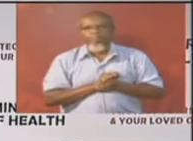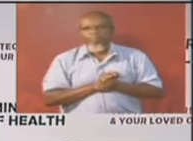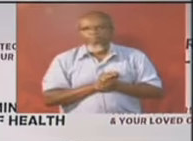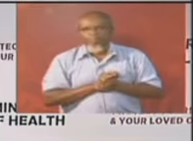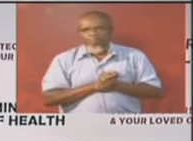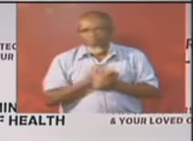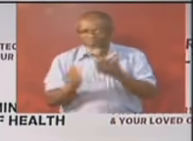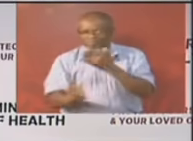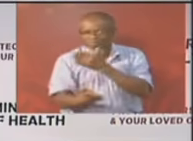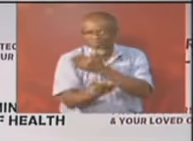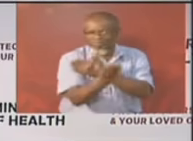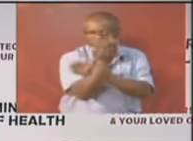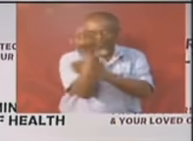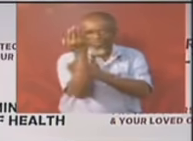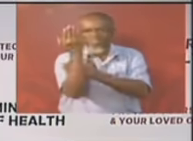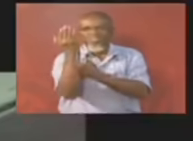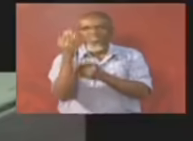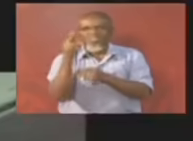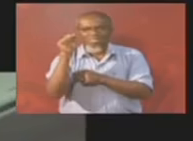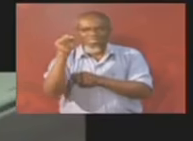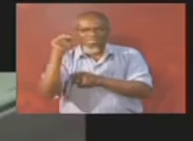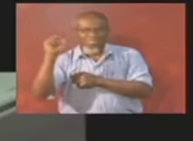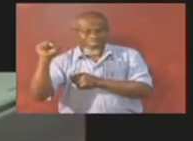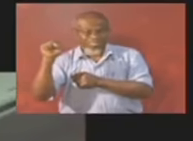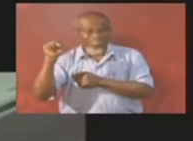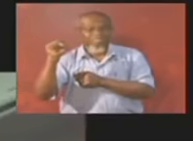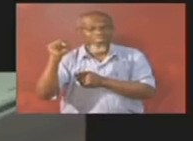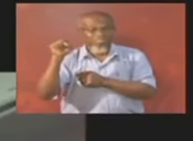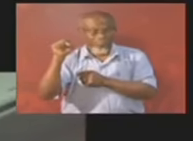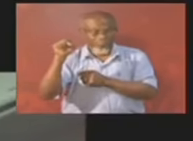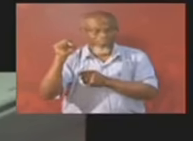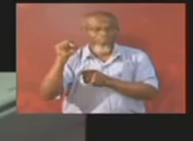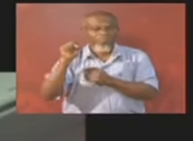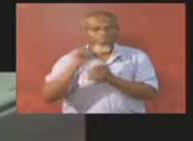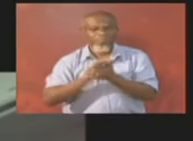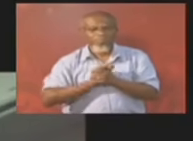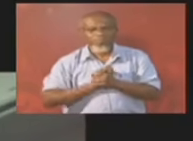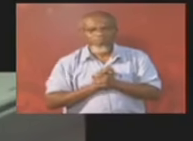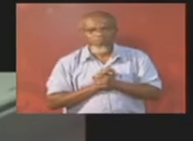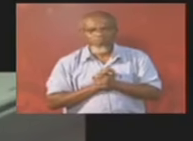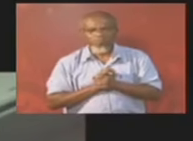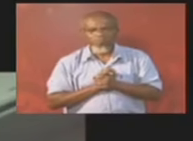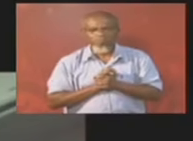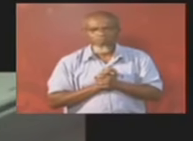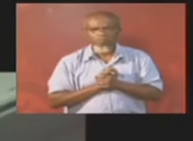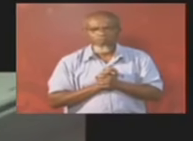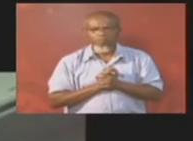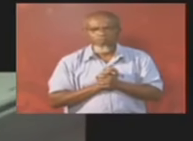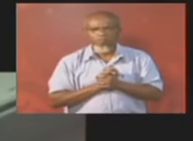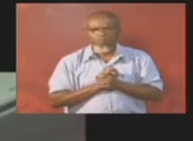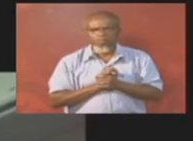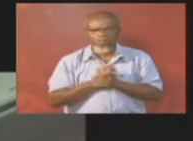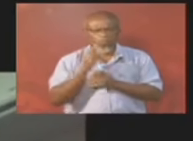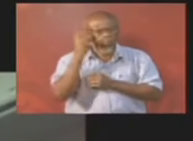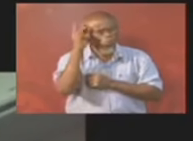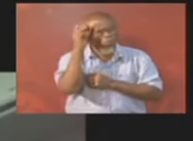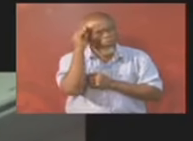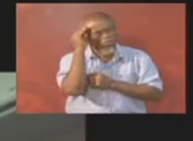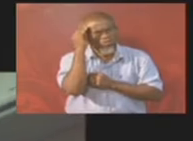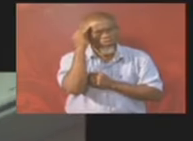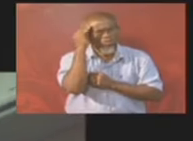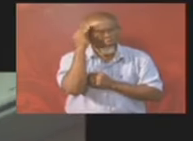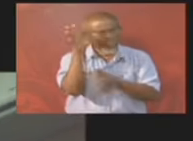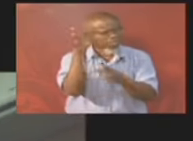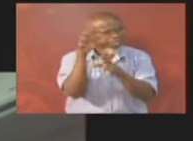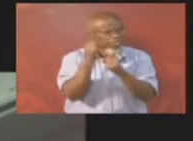Good morning, Natalie Singh, Caribbean Lifestyle Communications. I was just wondering, we have received some